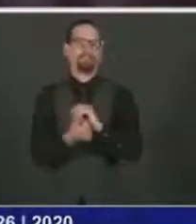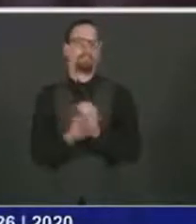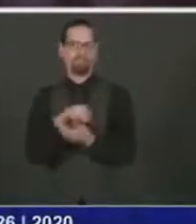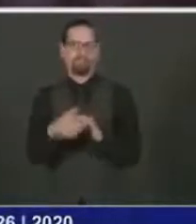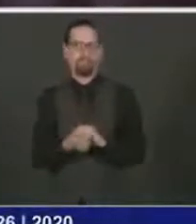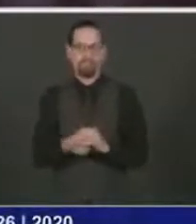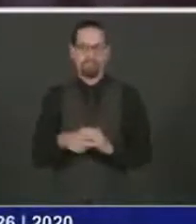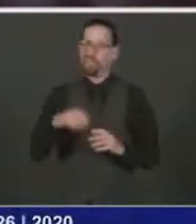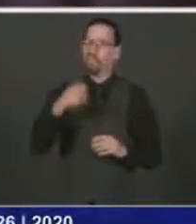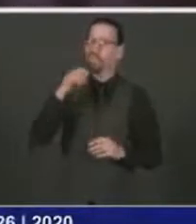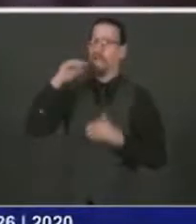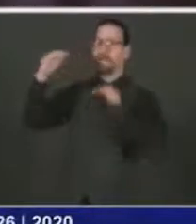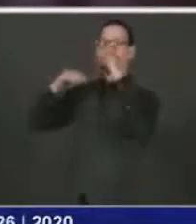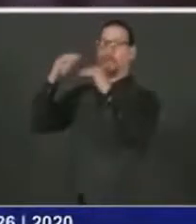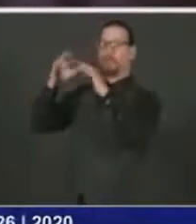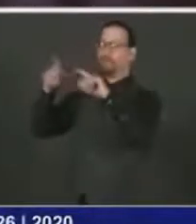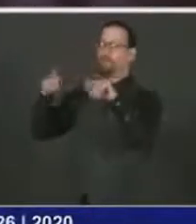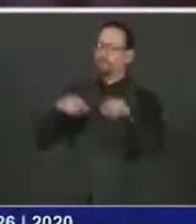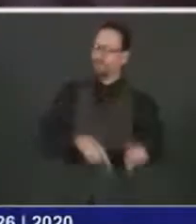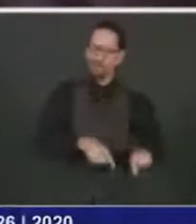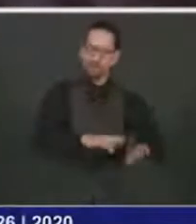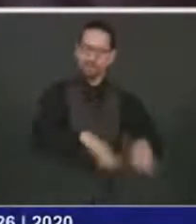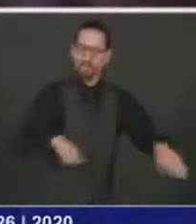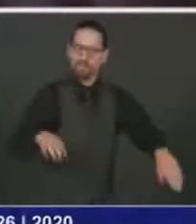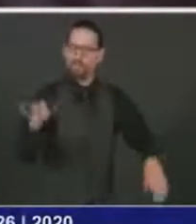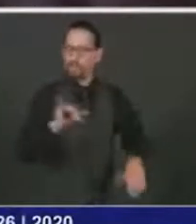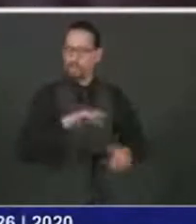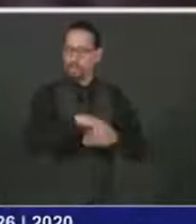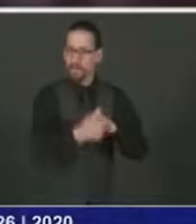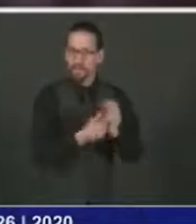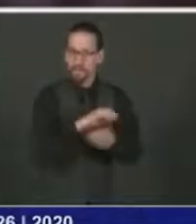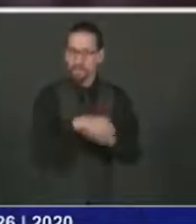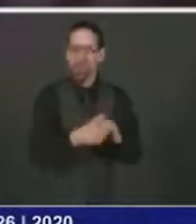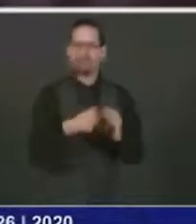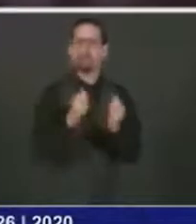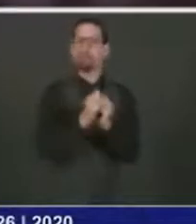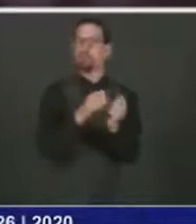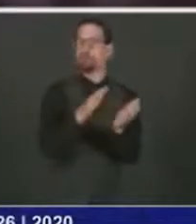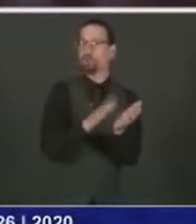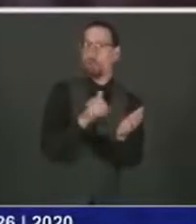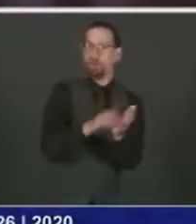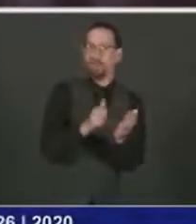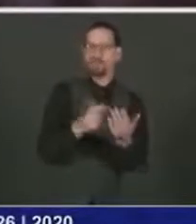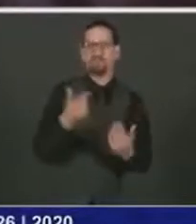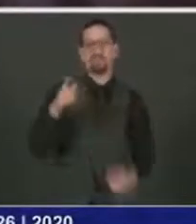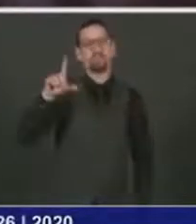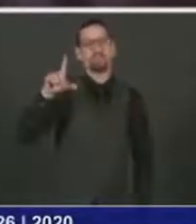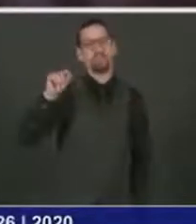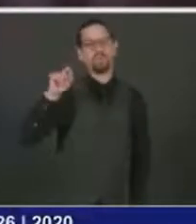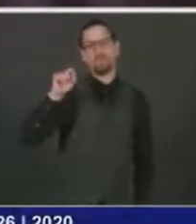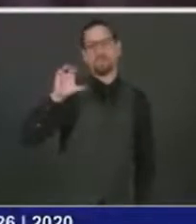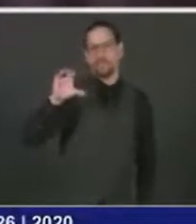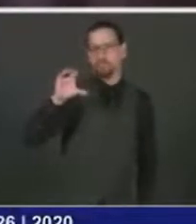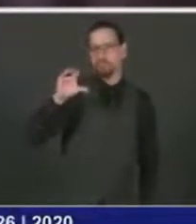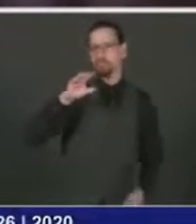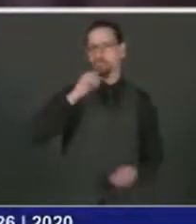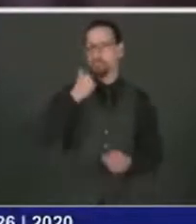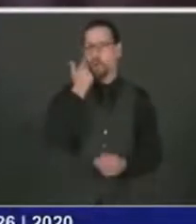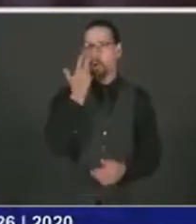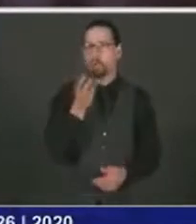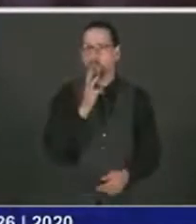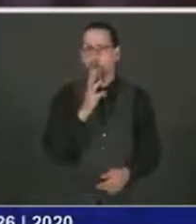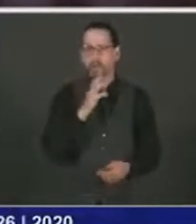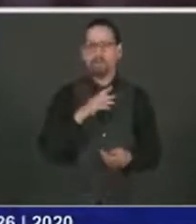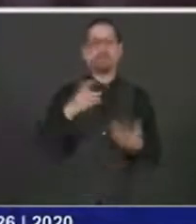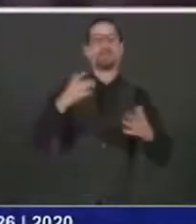often with soap and water for at least 20 seconds. You can sing happy birthday twice. If soap